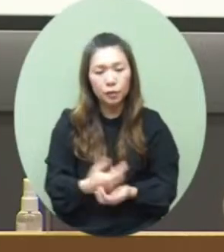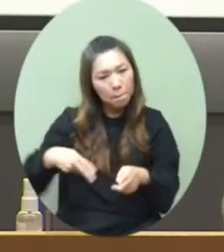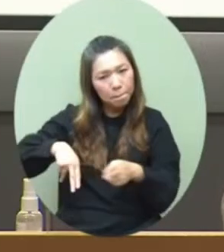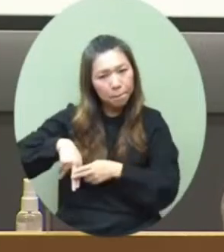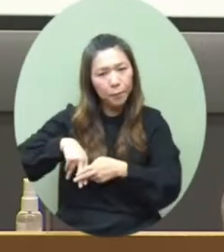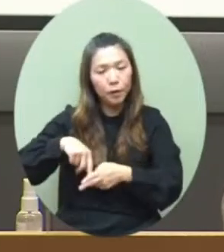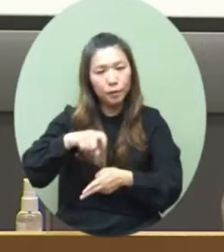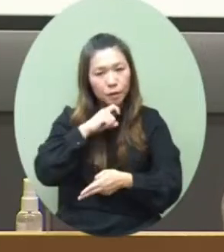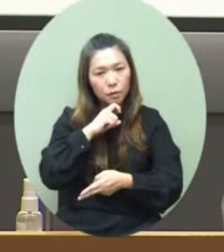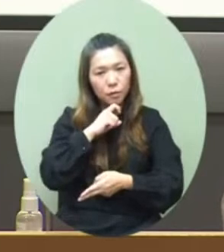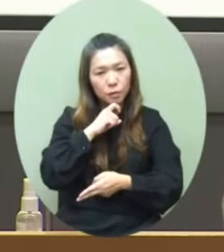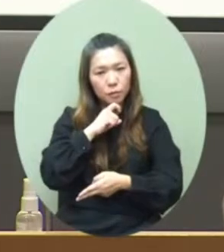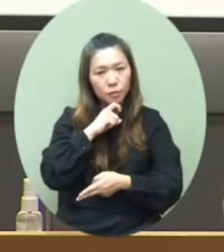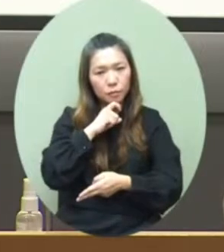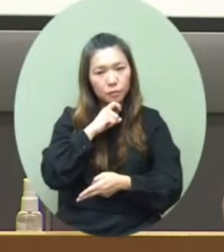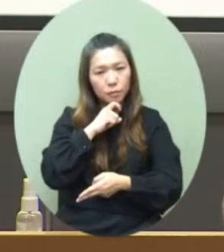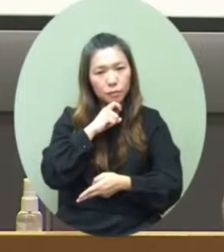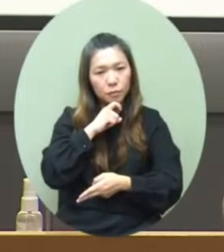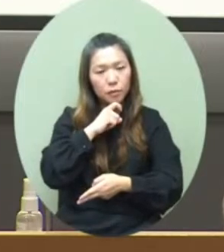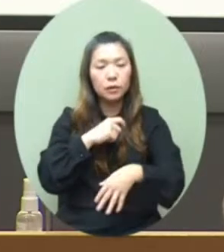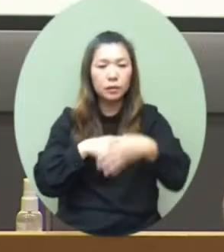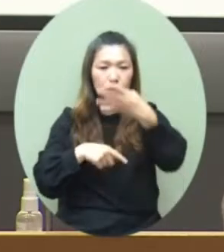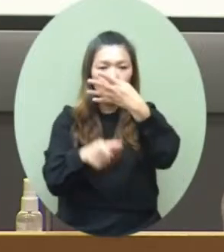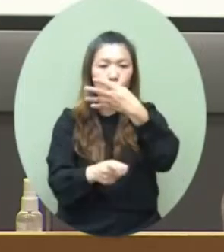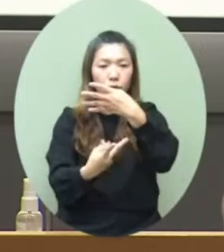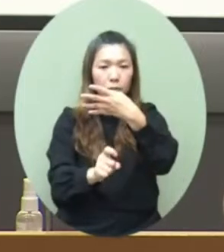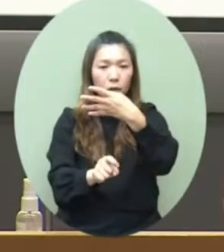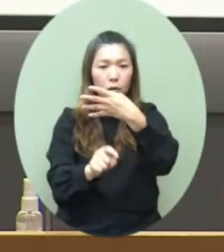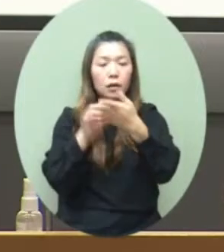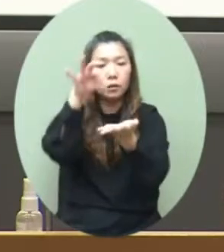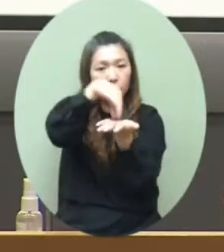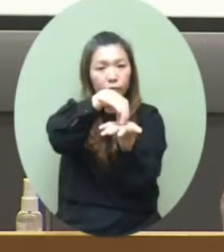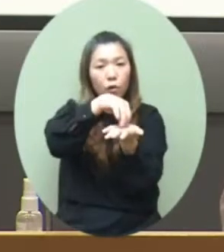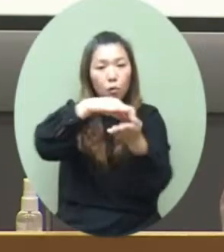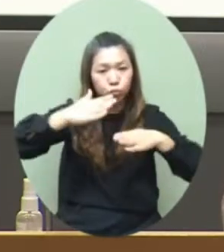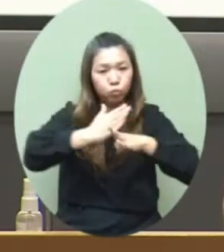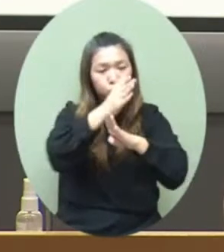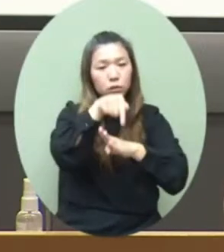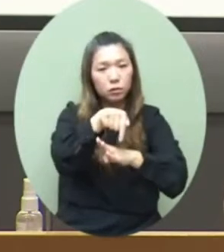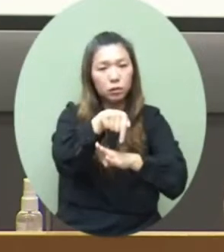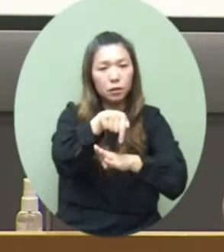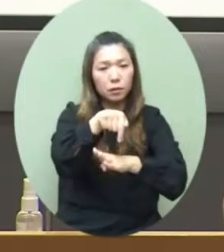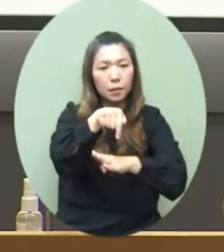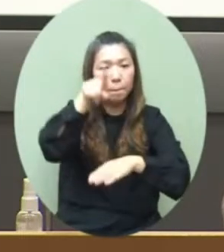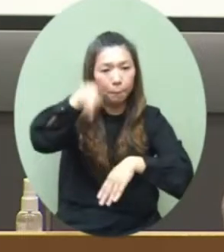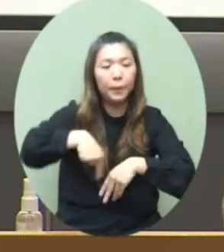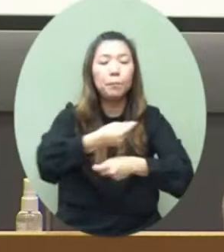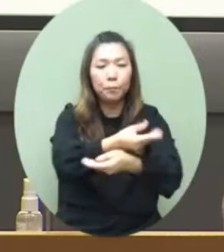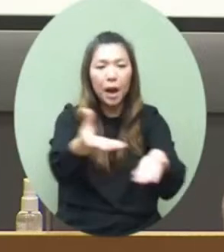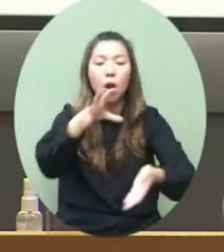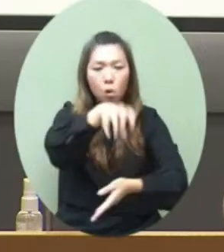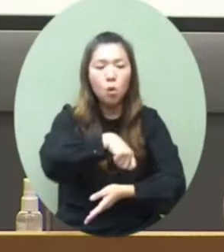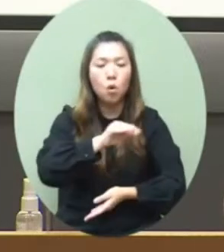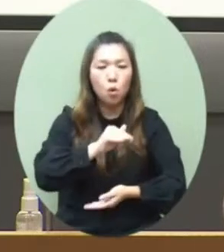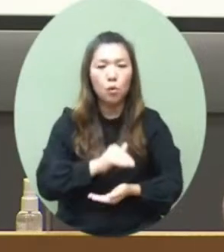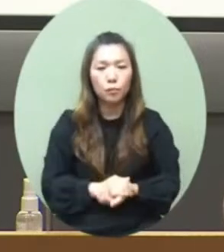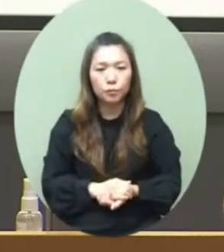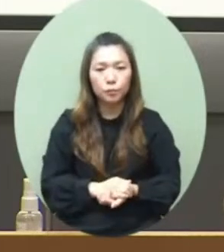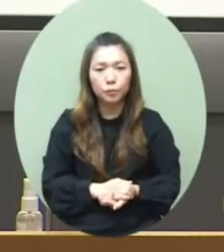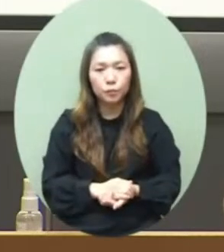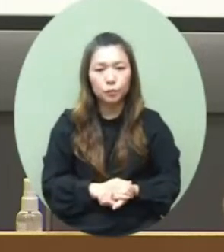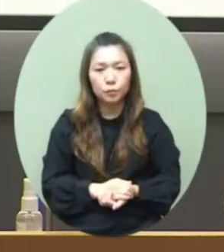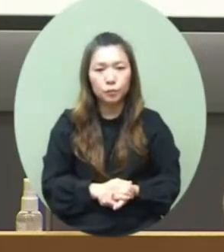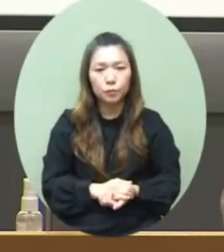tickets will be distributed at the 18 Home Affairs Inquiry Centers. We also keep some